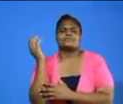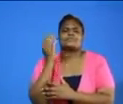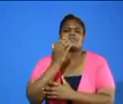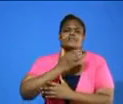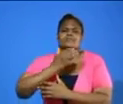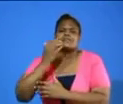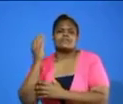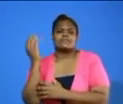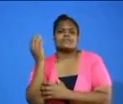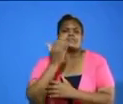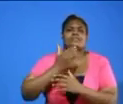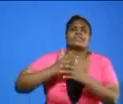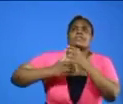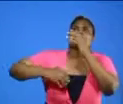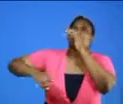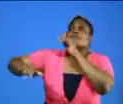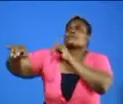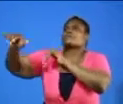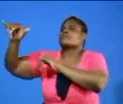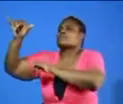forever.